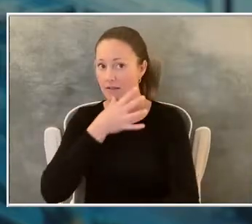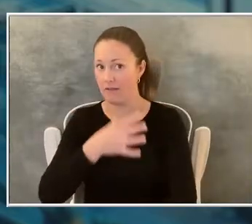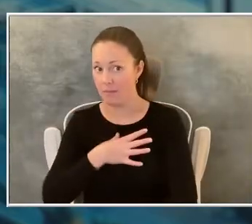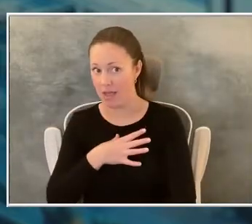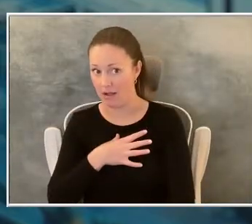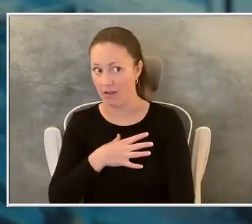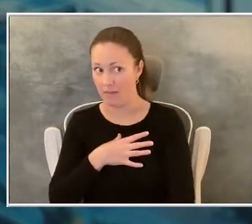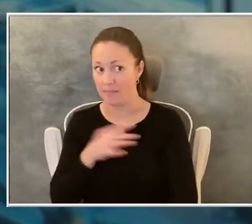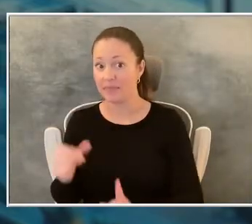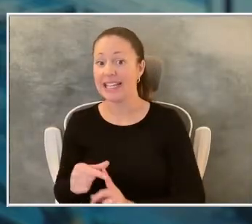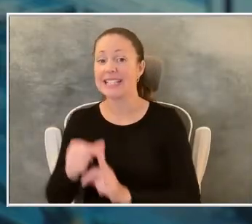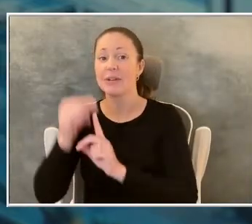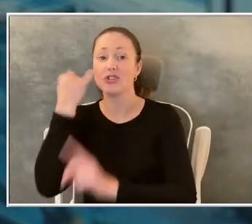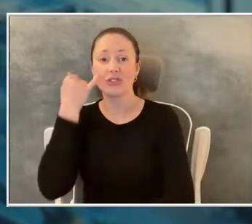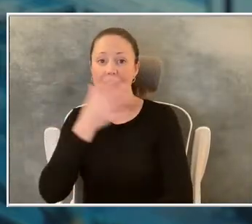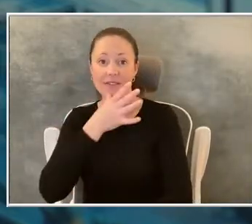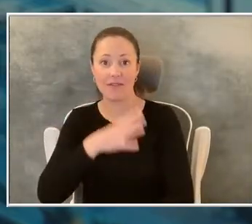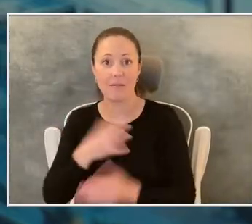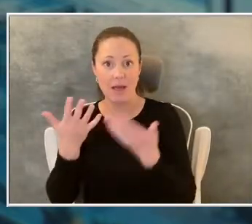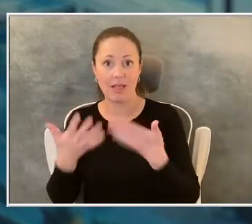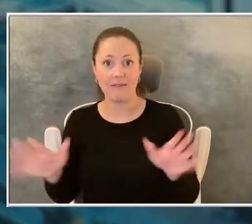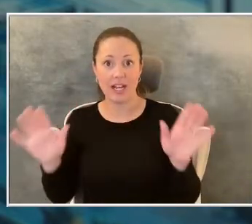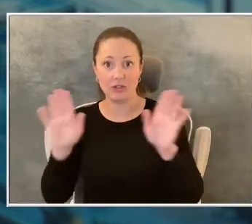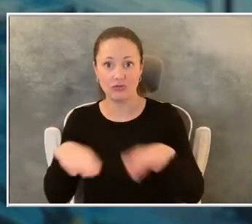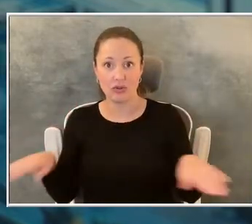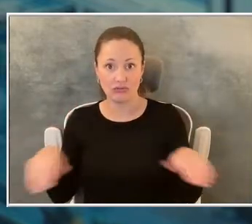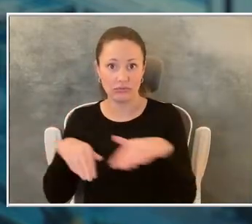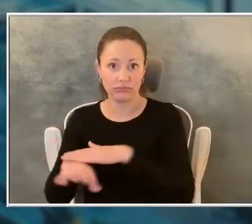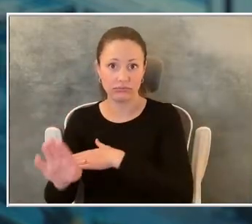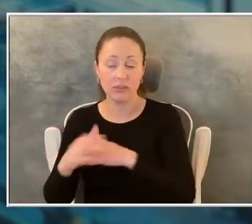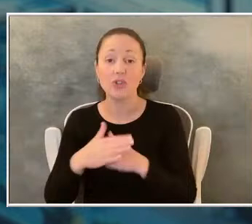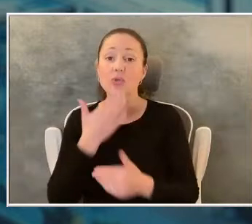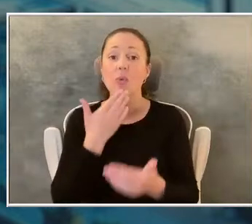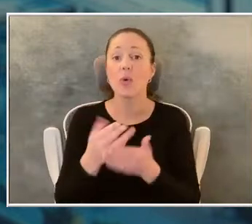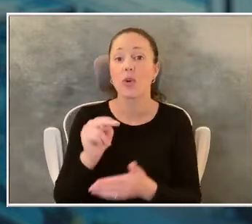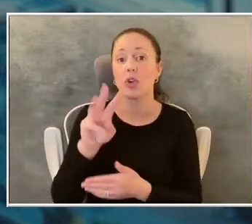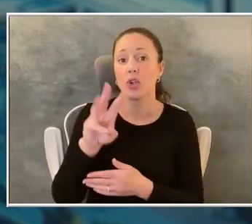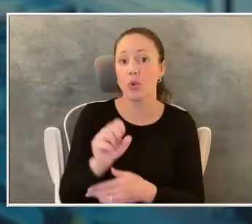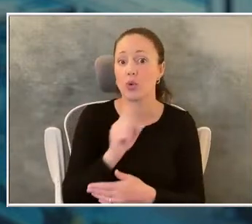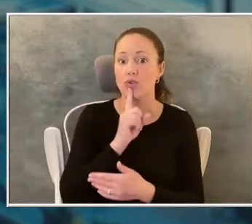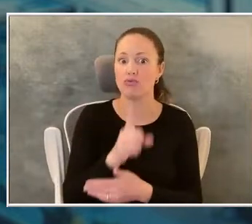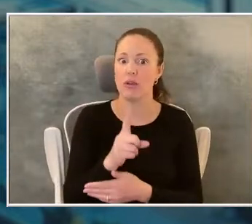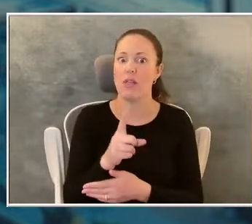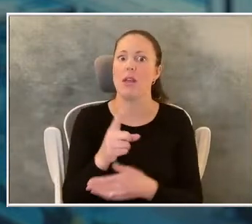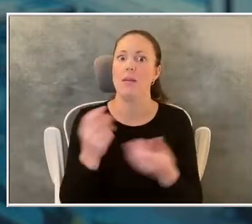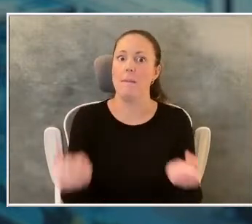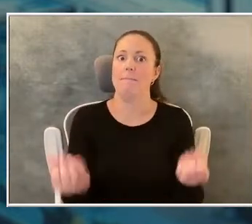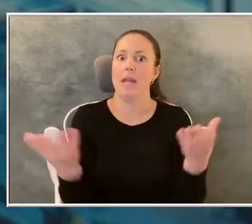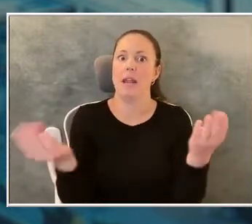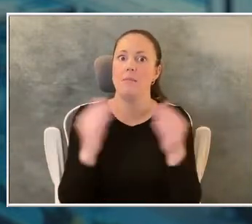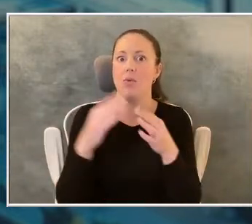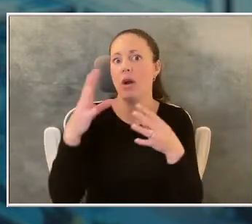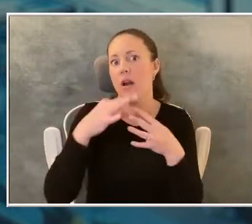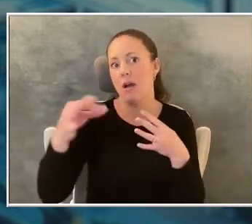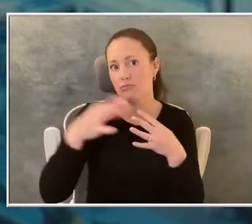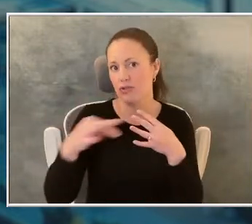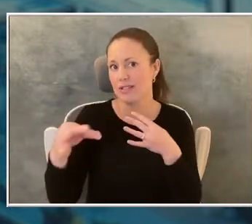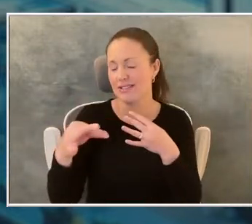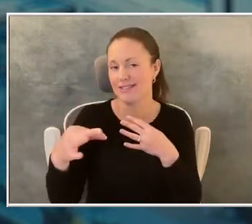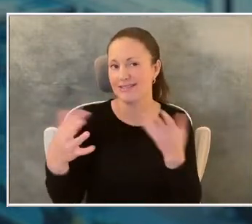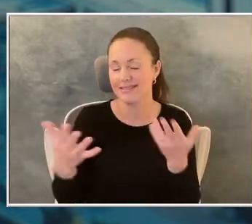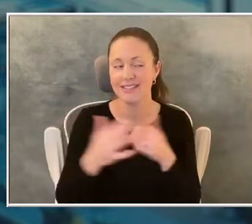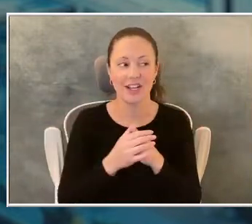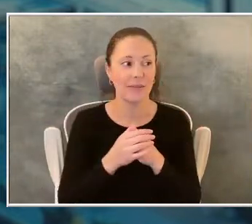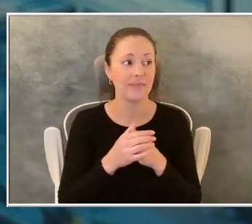children. So the good news is, again, it has opened a lot more options, and essentially anyone